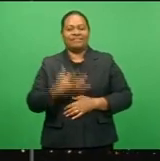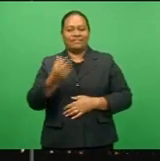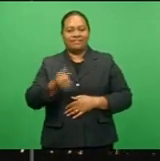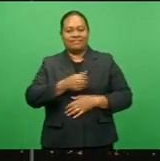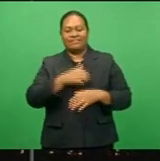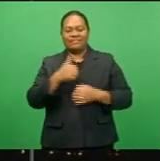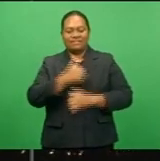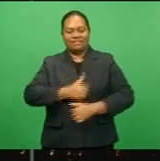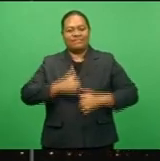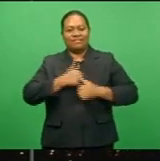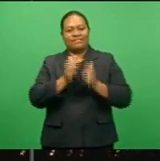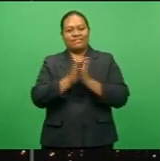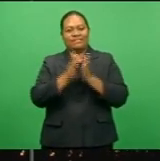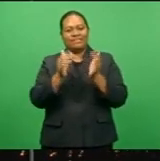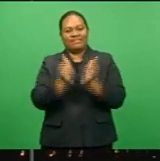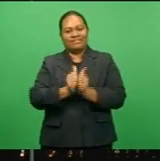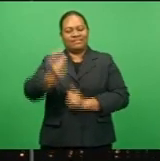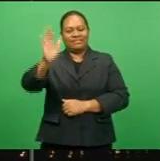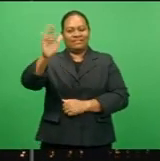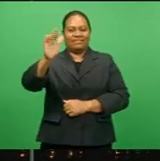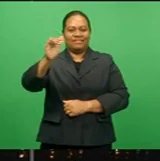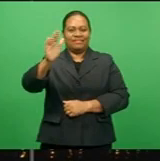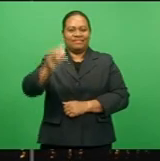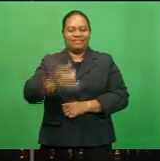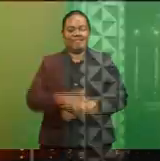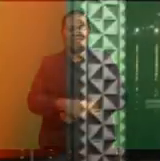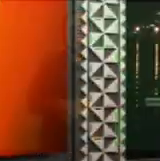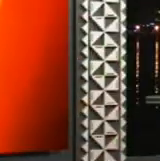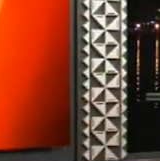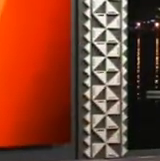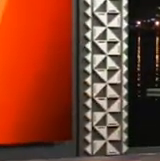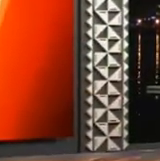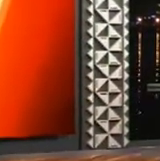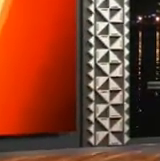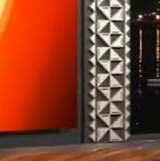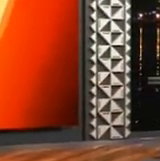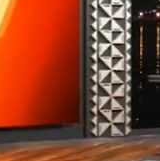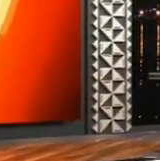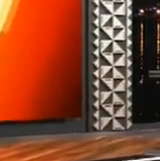safe and enjoyable weekend. Ni Modamamba.